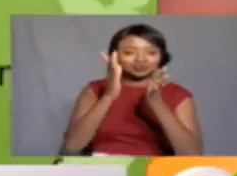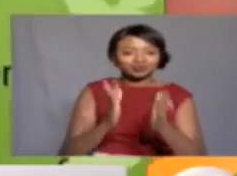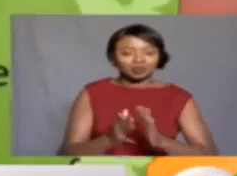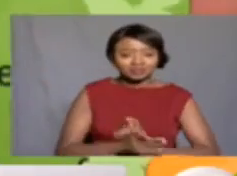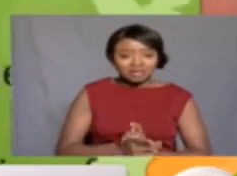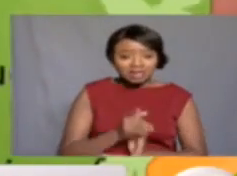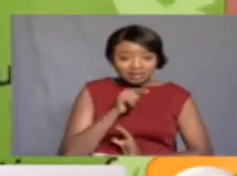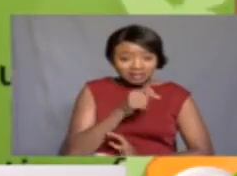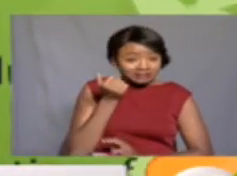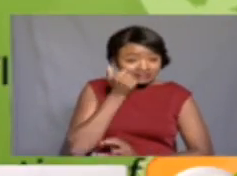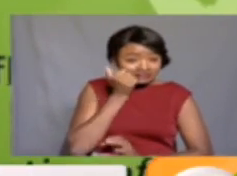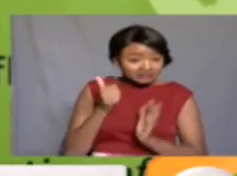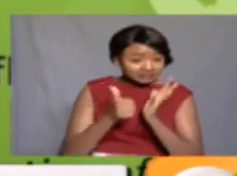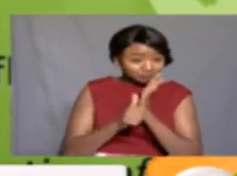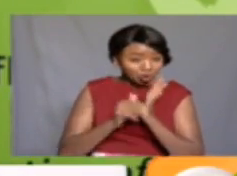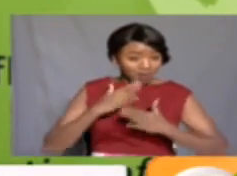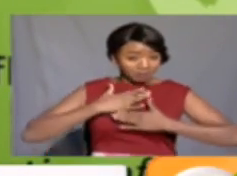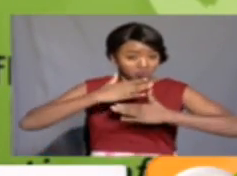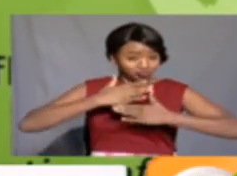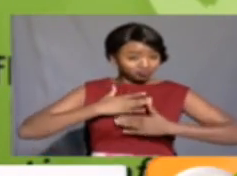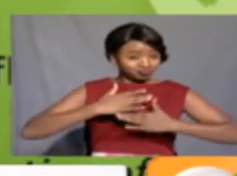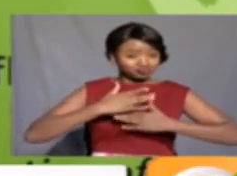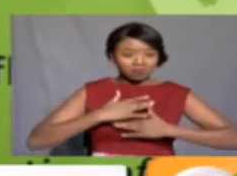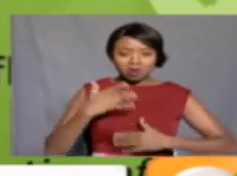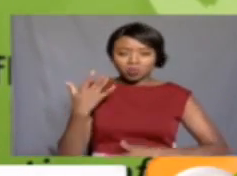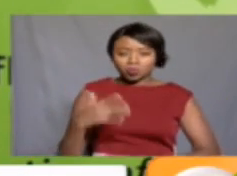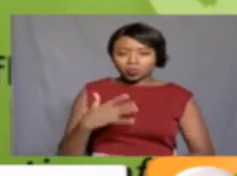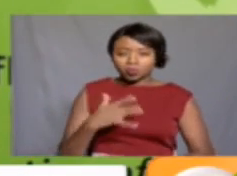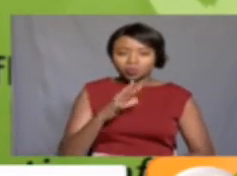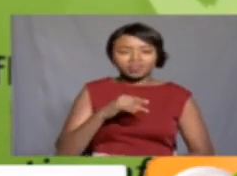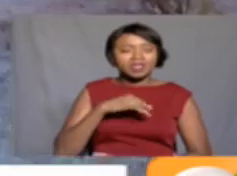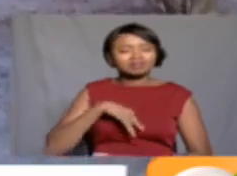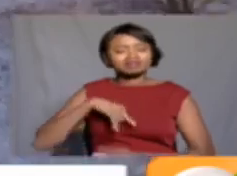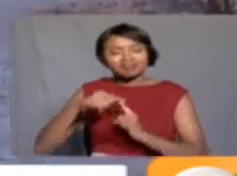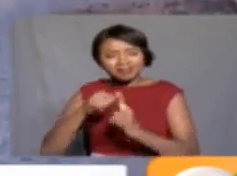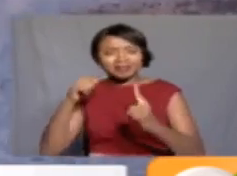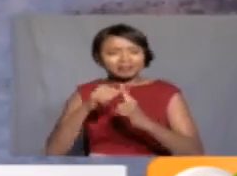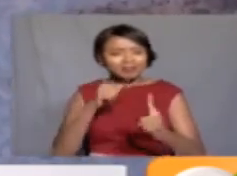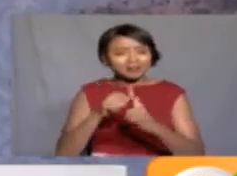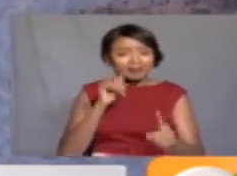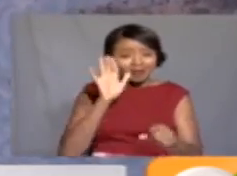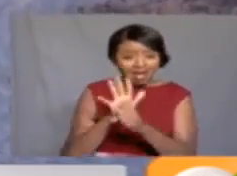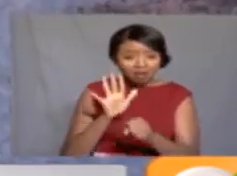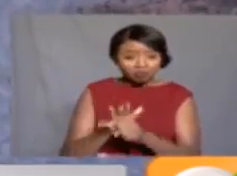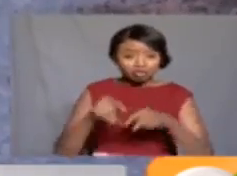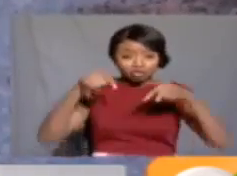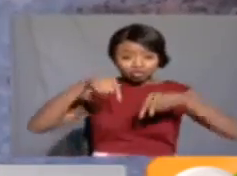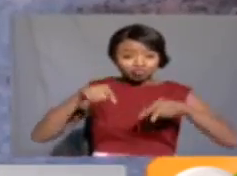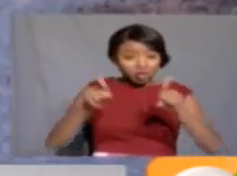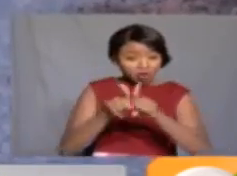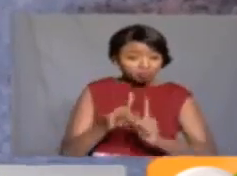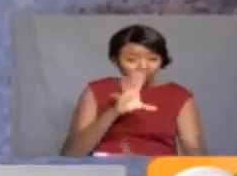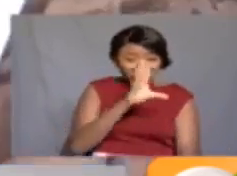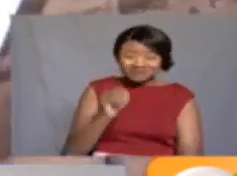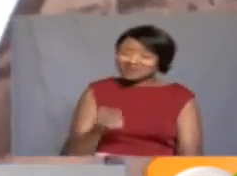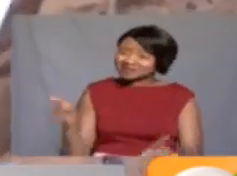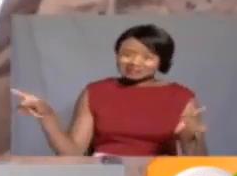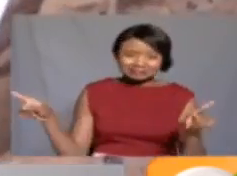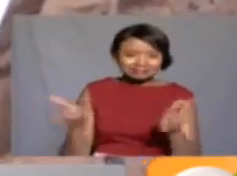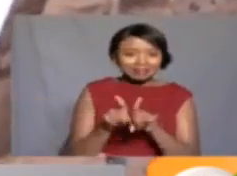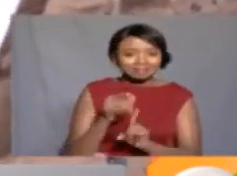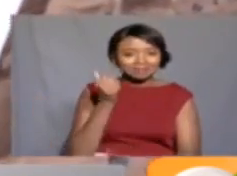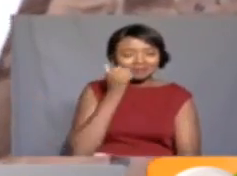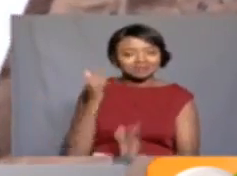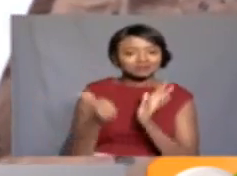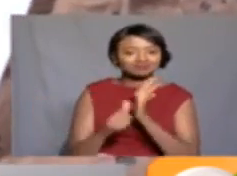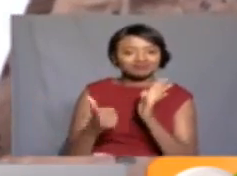Pneumonia was described as the captain of the men of death by William Osler. Today in sub-Saharan Africa, it still is. The